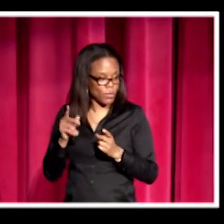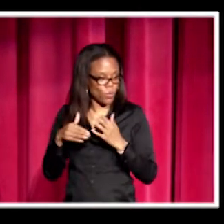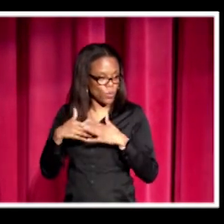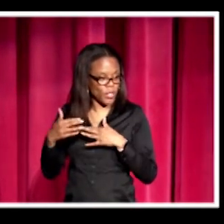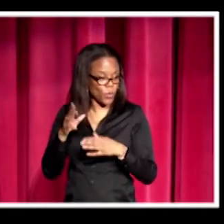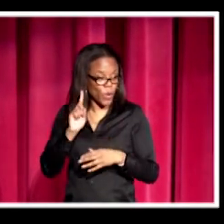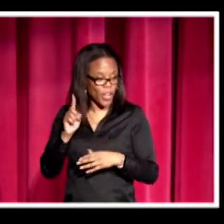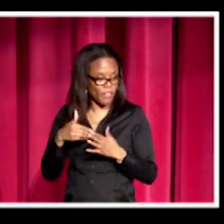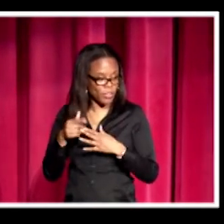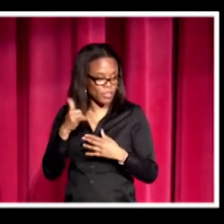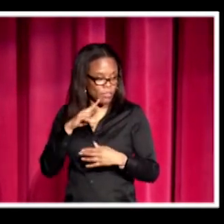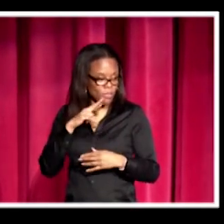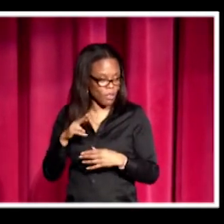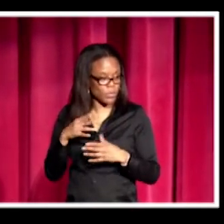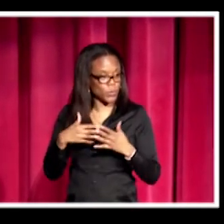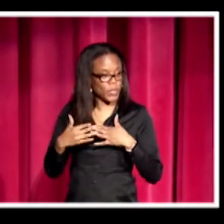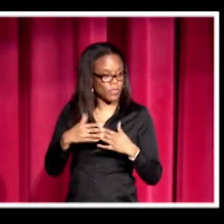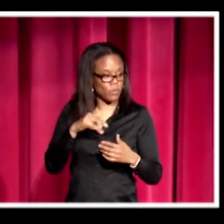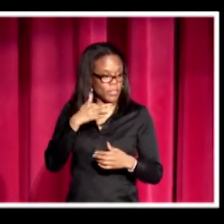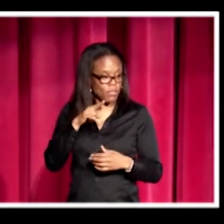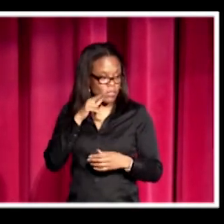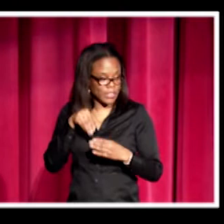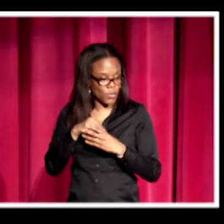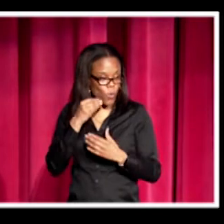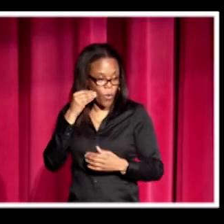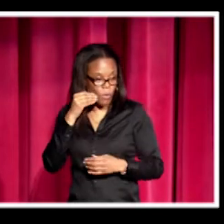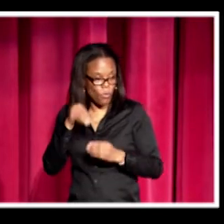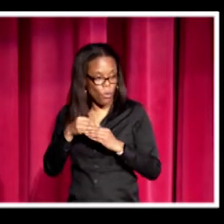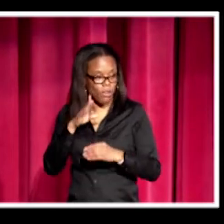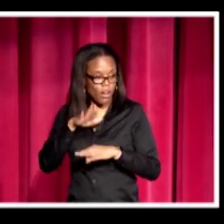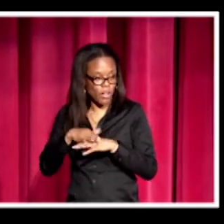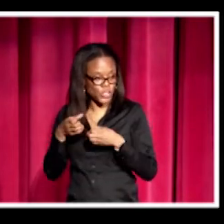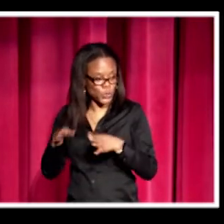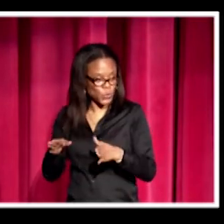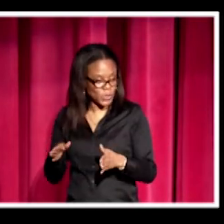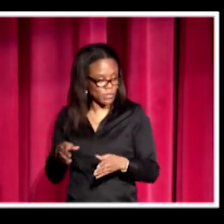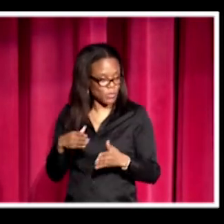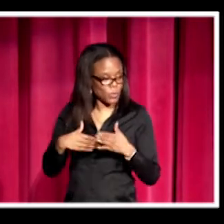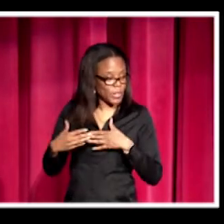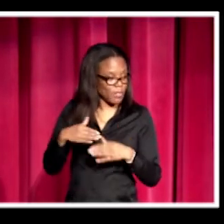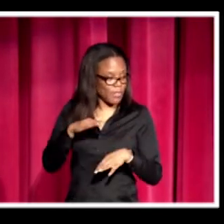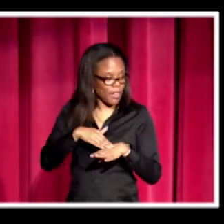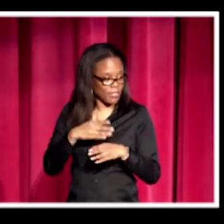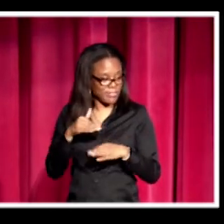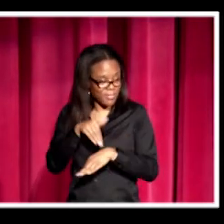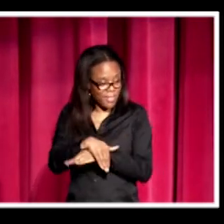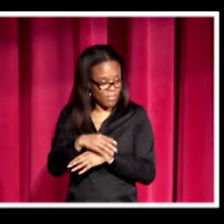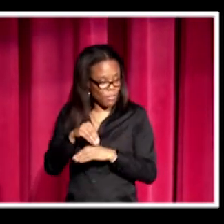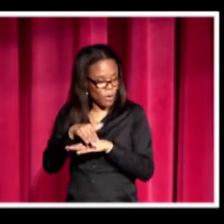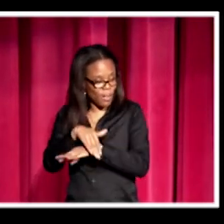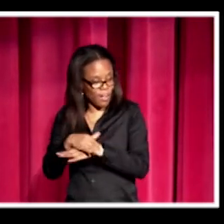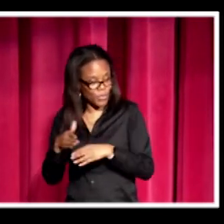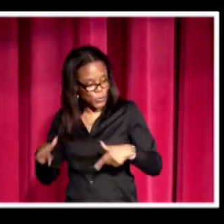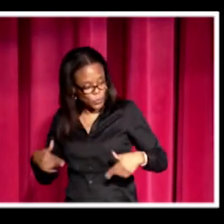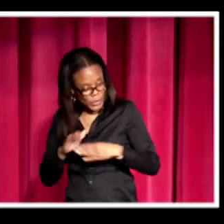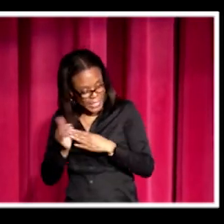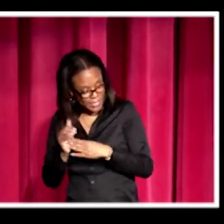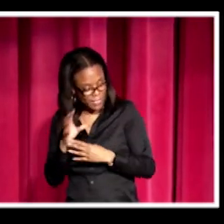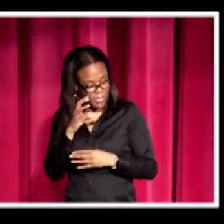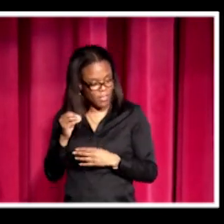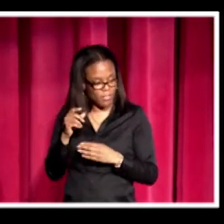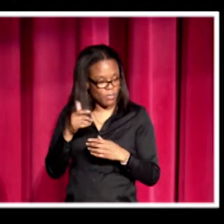are, whether they're in their homes, on the streets, whether it's night or day or in the weekend, and whether they